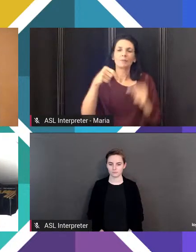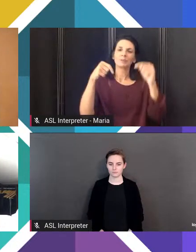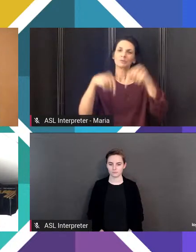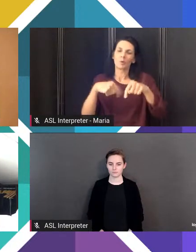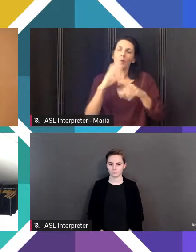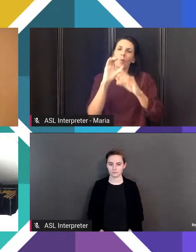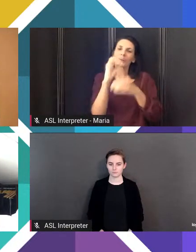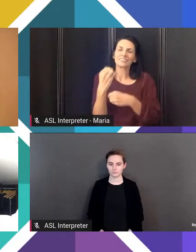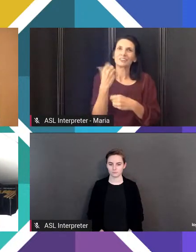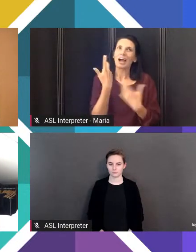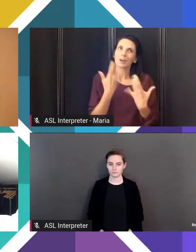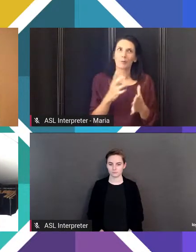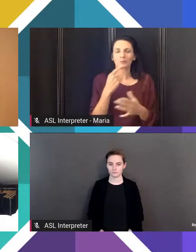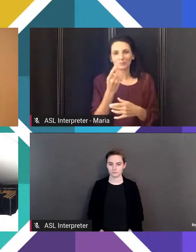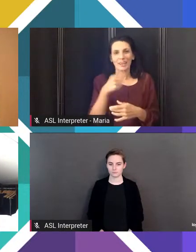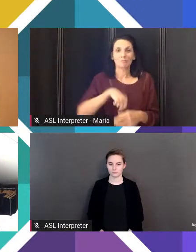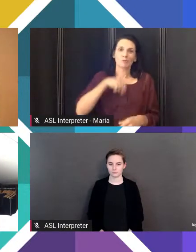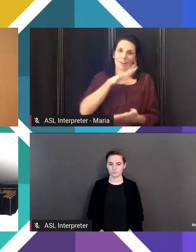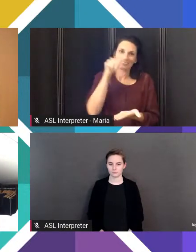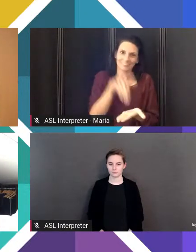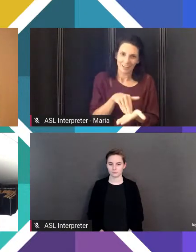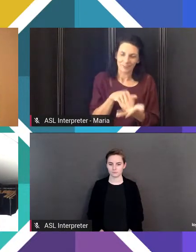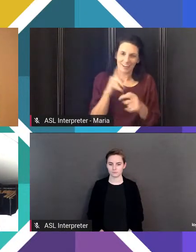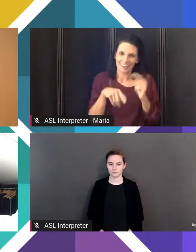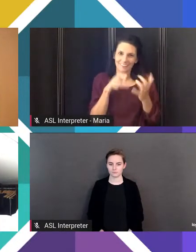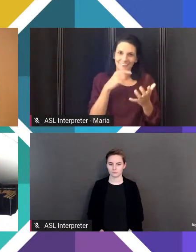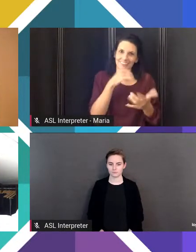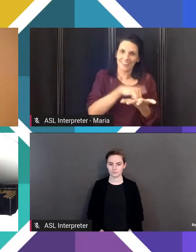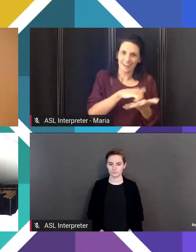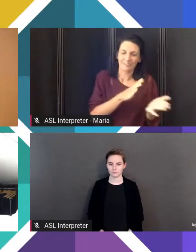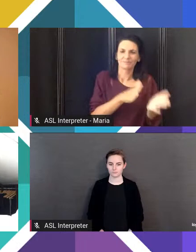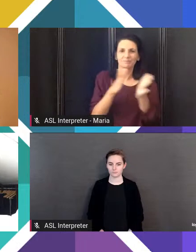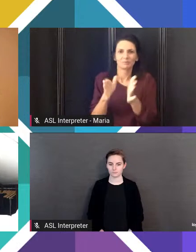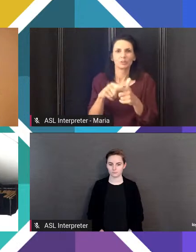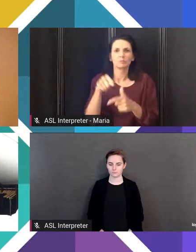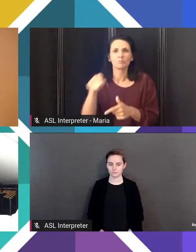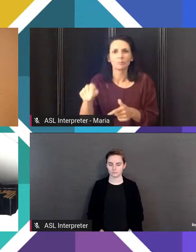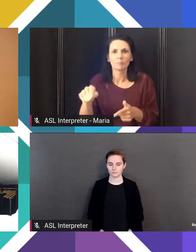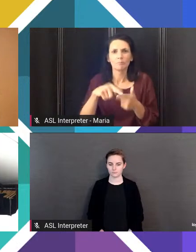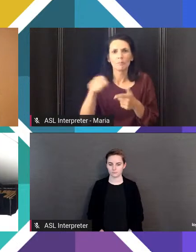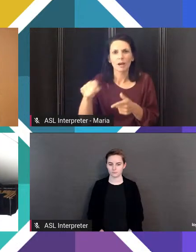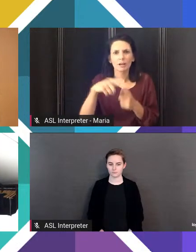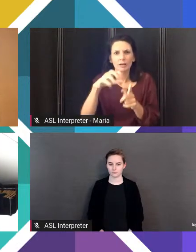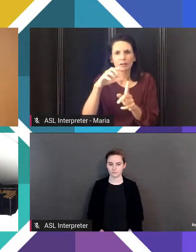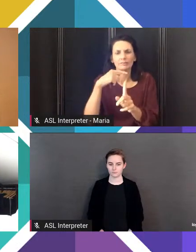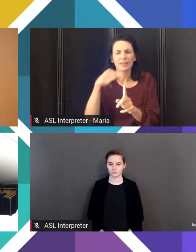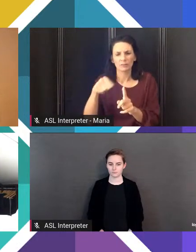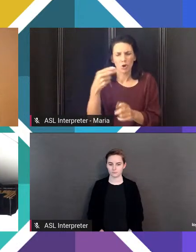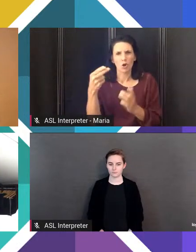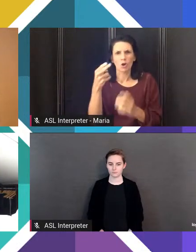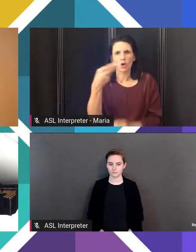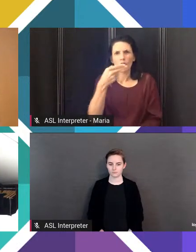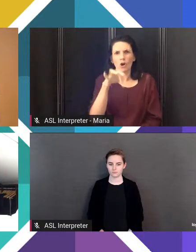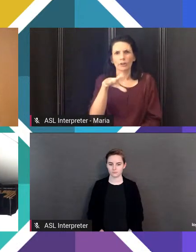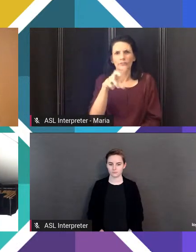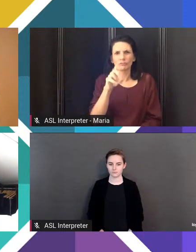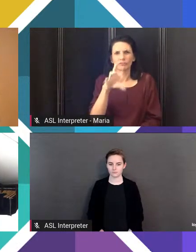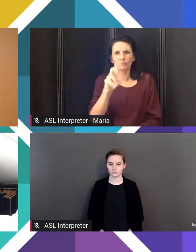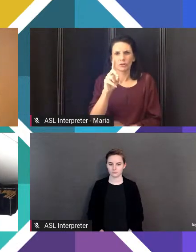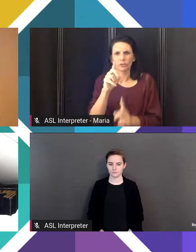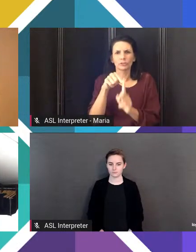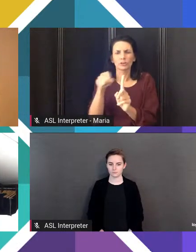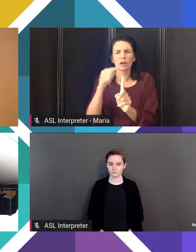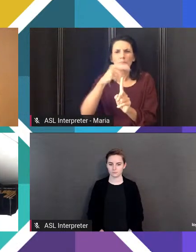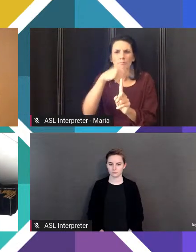I shouldn't pick that, I would say an organization like Camorra's Cultural Corner in Hartford. It is a